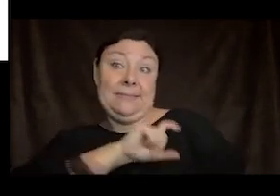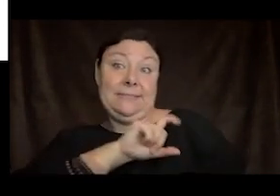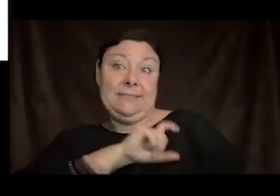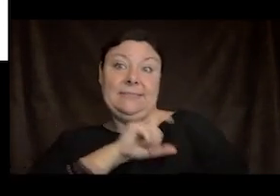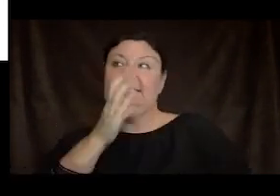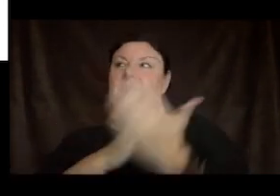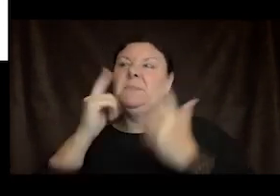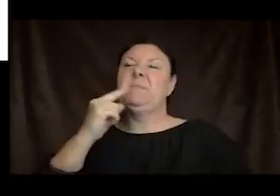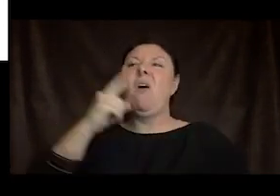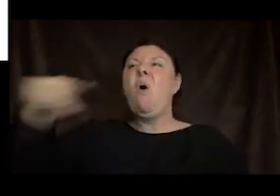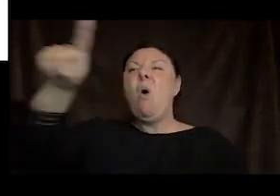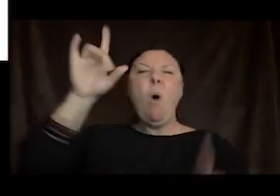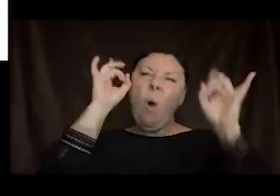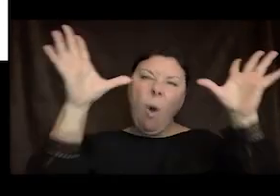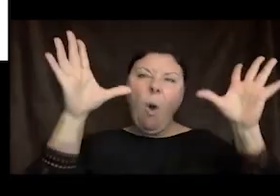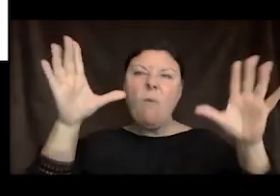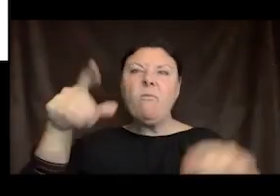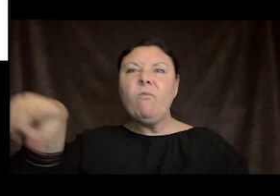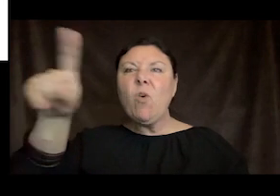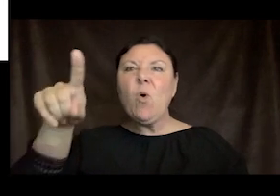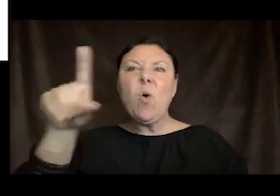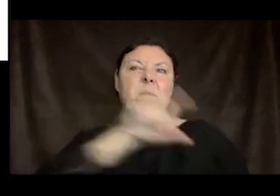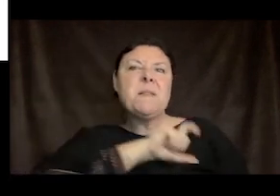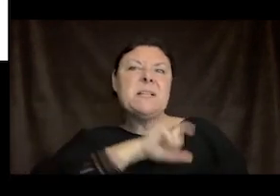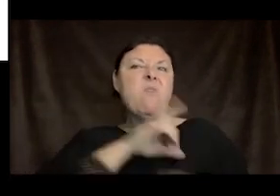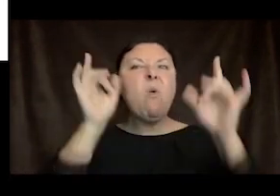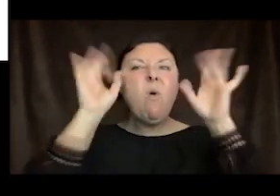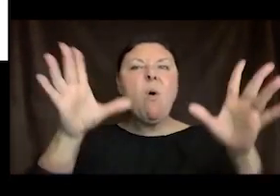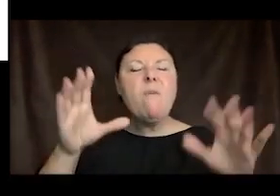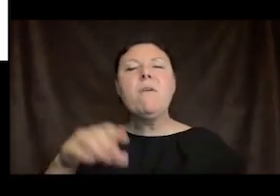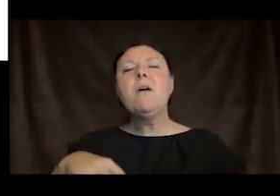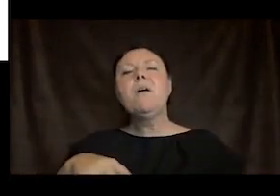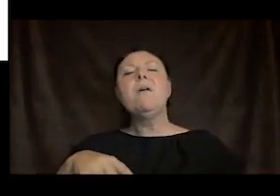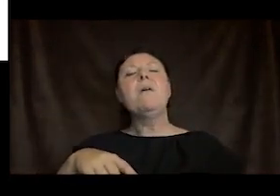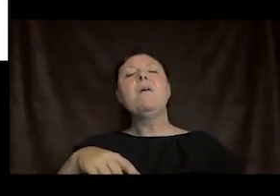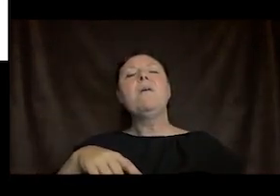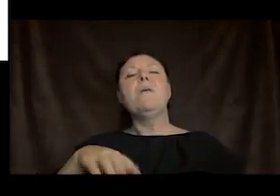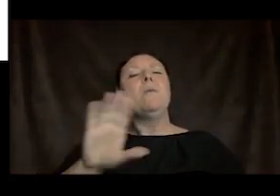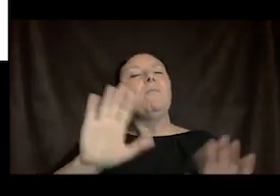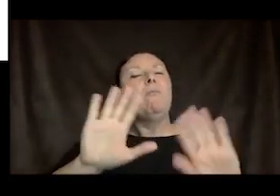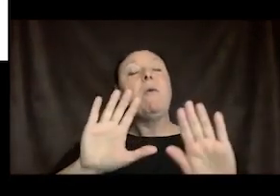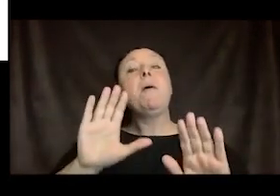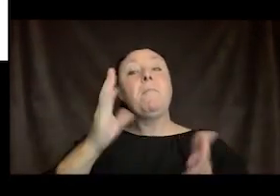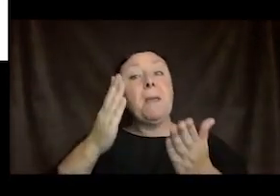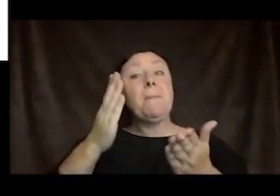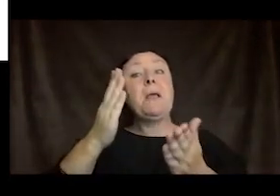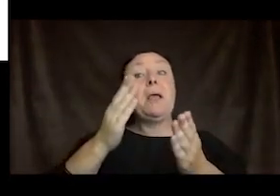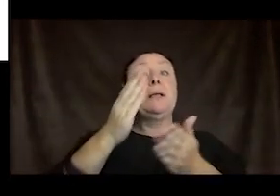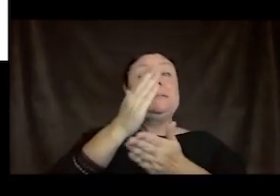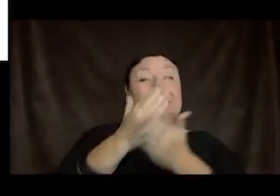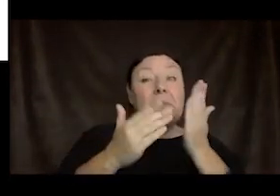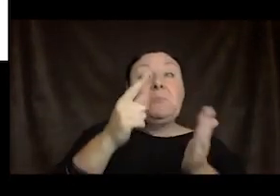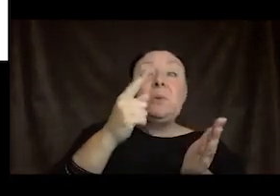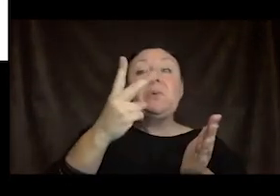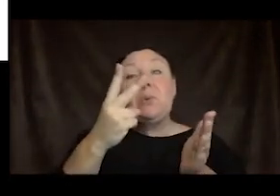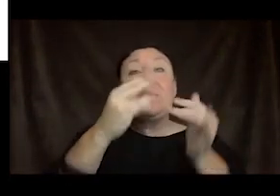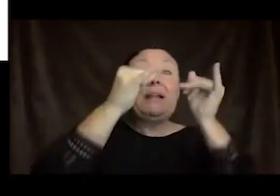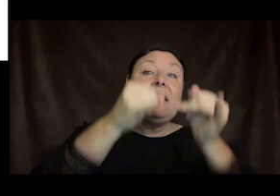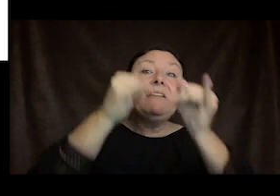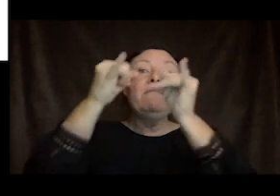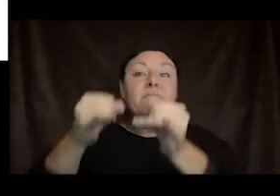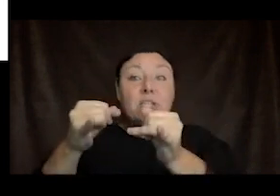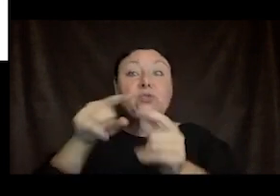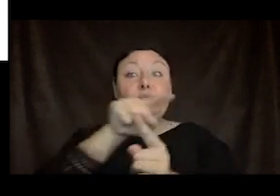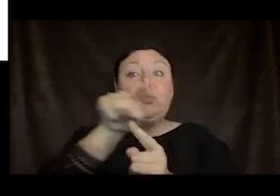force. Yes, there may be some individuals who behave badly, but there's also a system